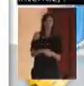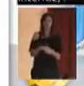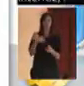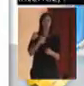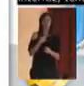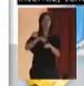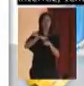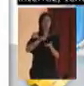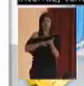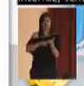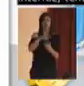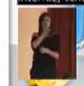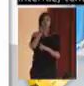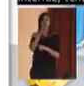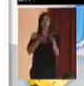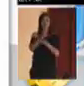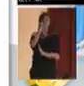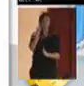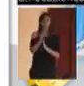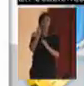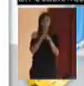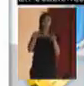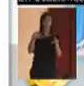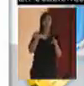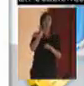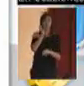the interface, we have to have